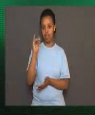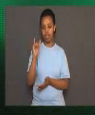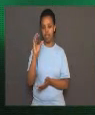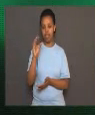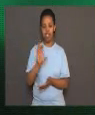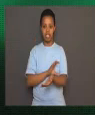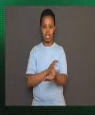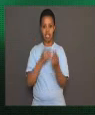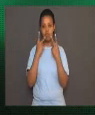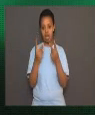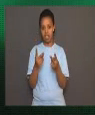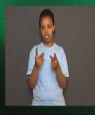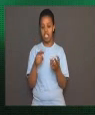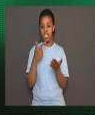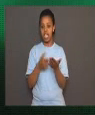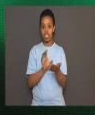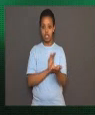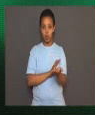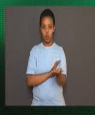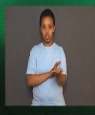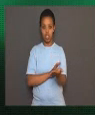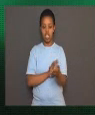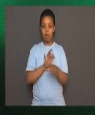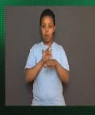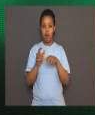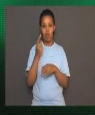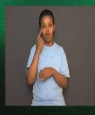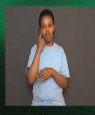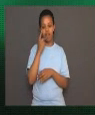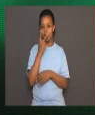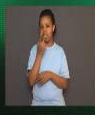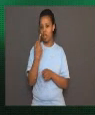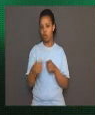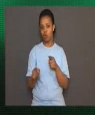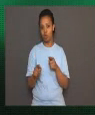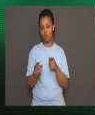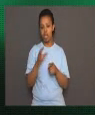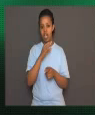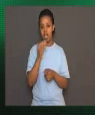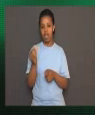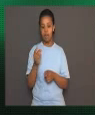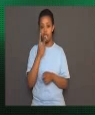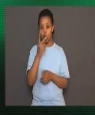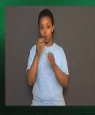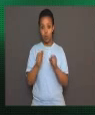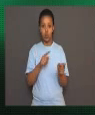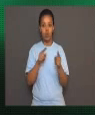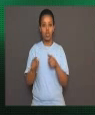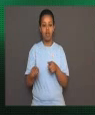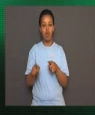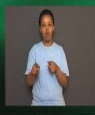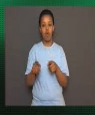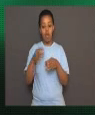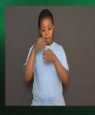Prokaryotic cells cannot be seen by the naked eye. They can only be seen using